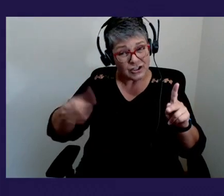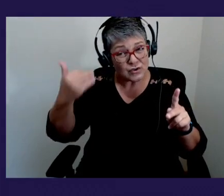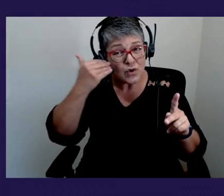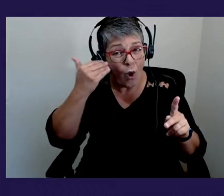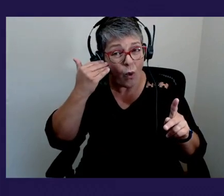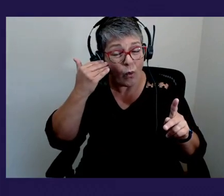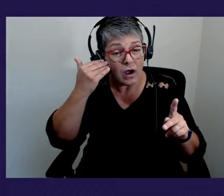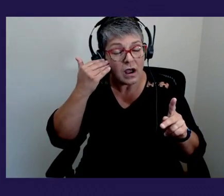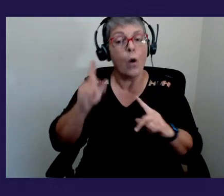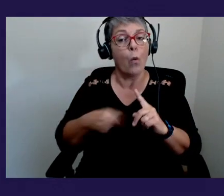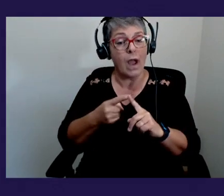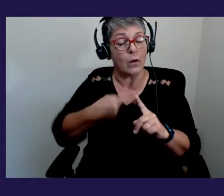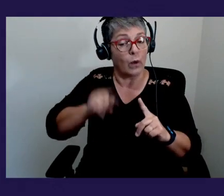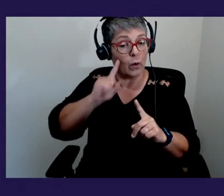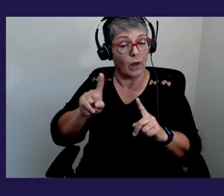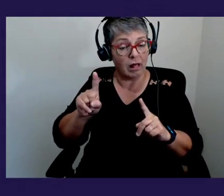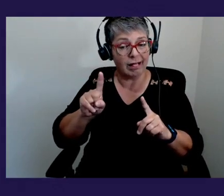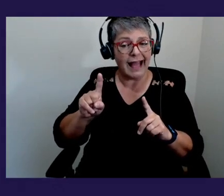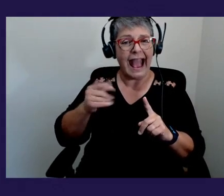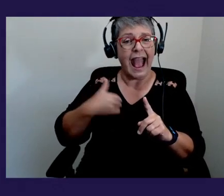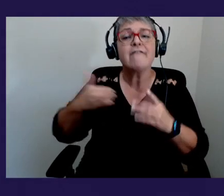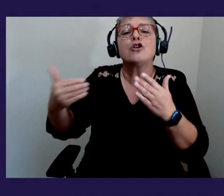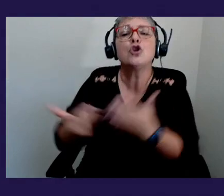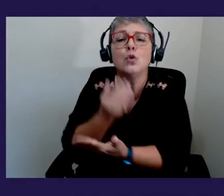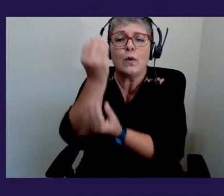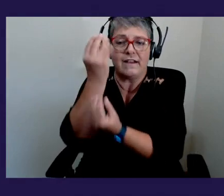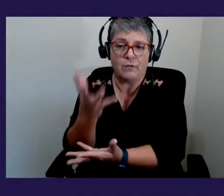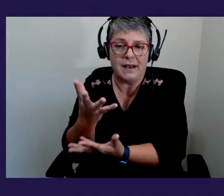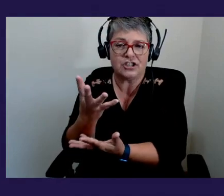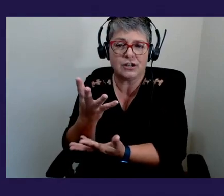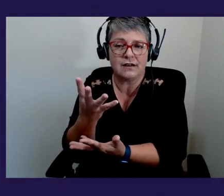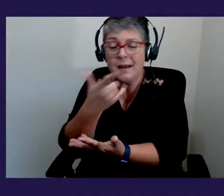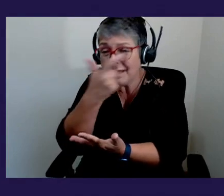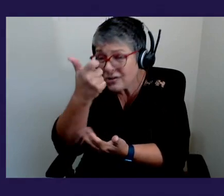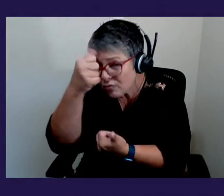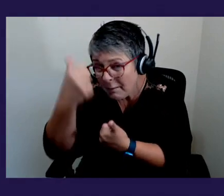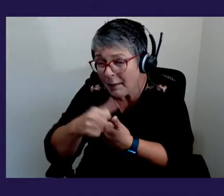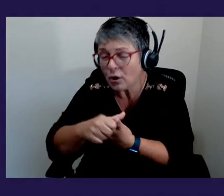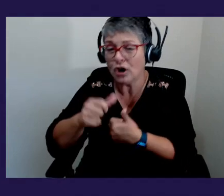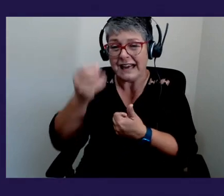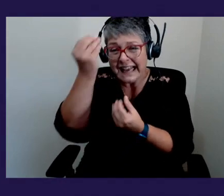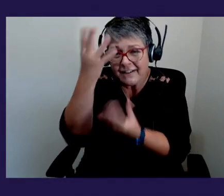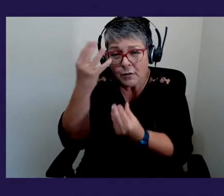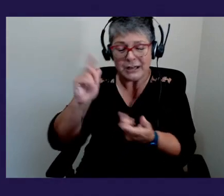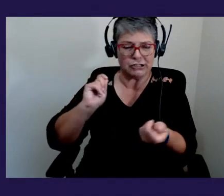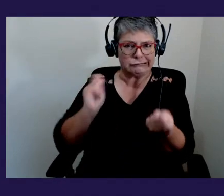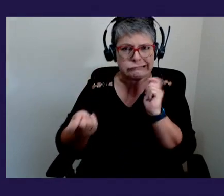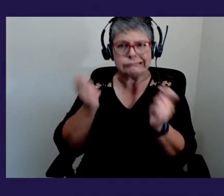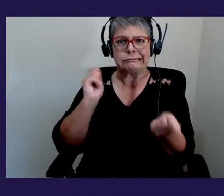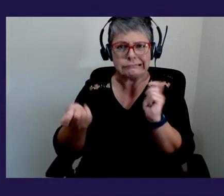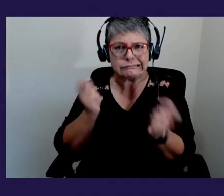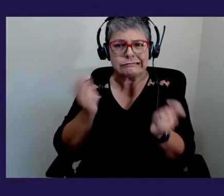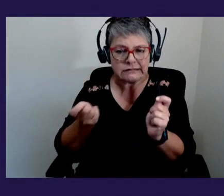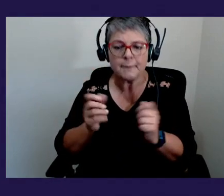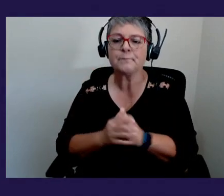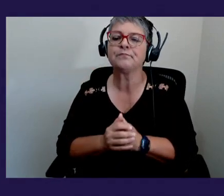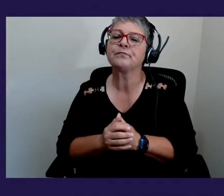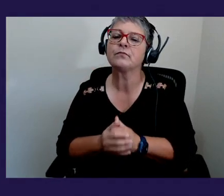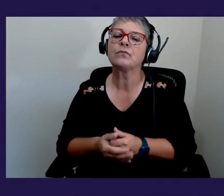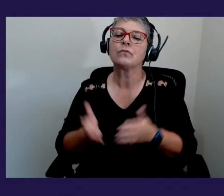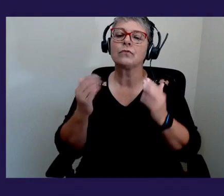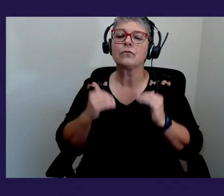new information as it changes. And finally, one of the topics of discussion in our